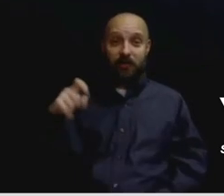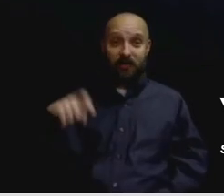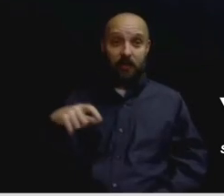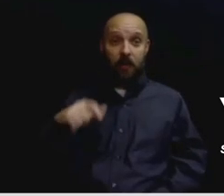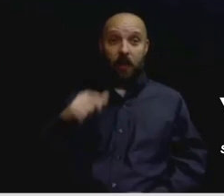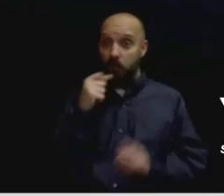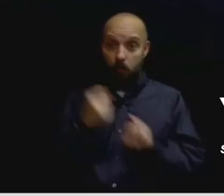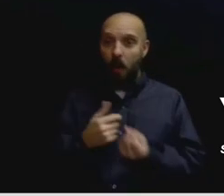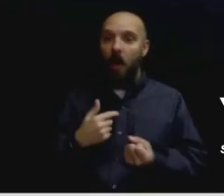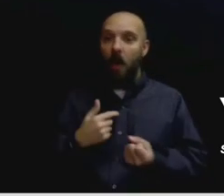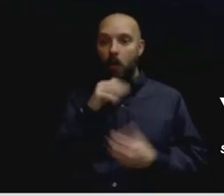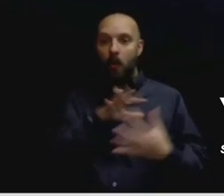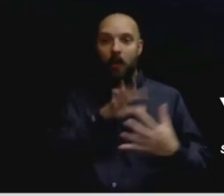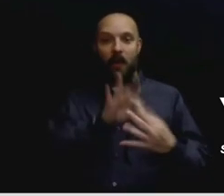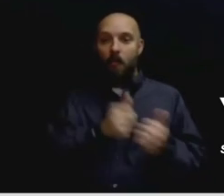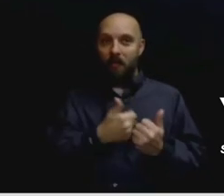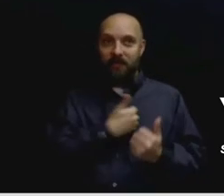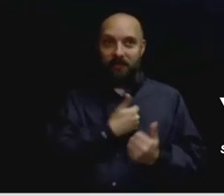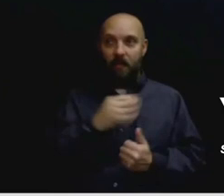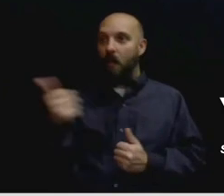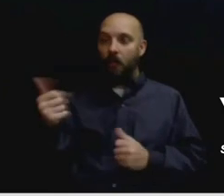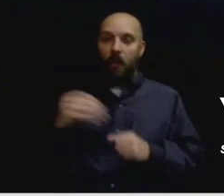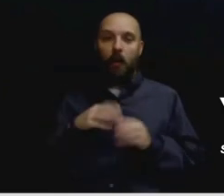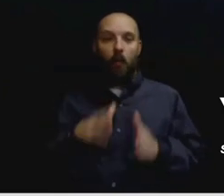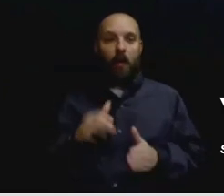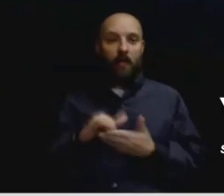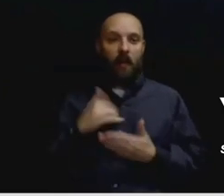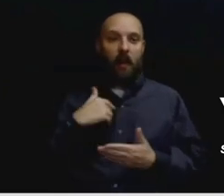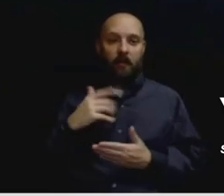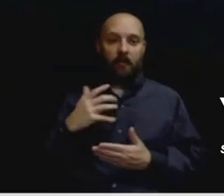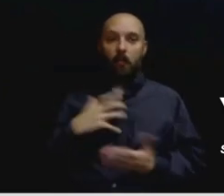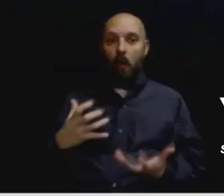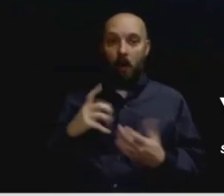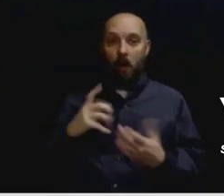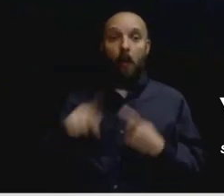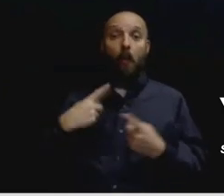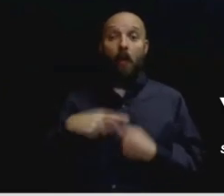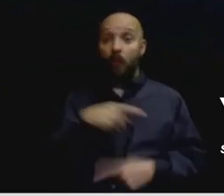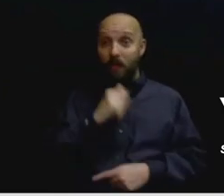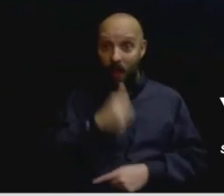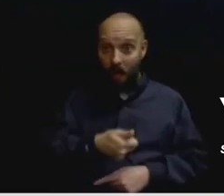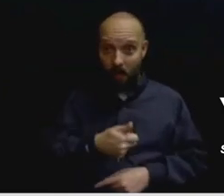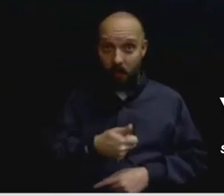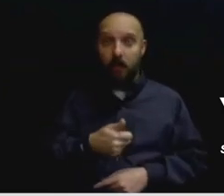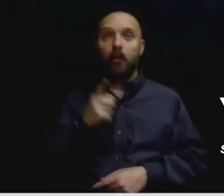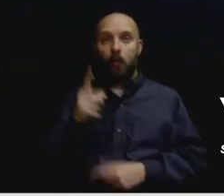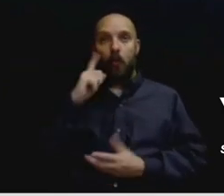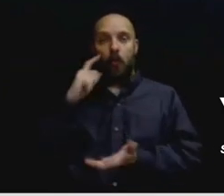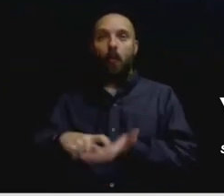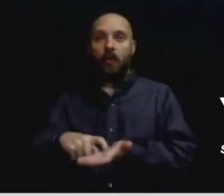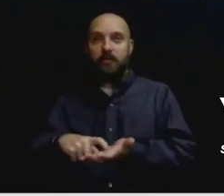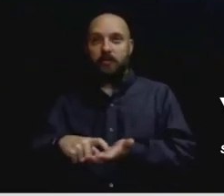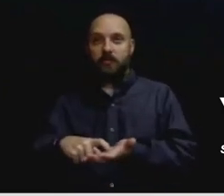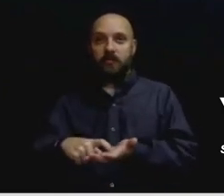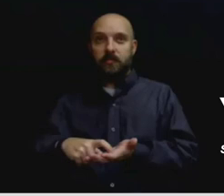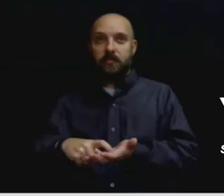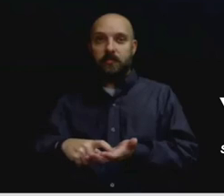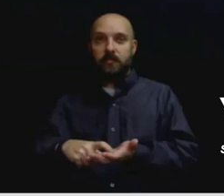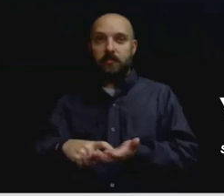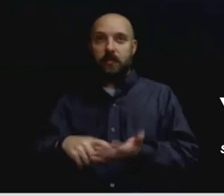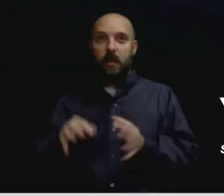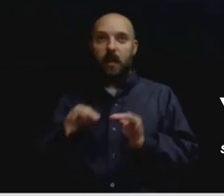can connect with myself and others in the ways that I desire. But when they're not, you'll notice a